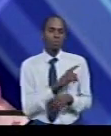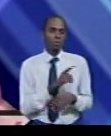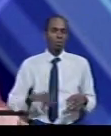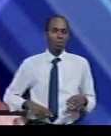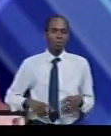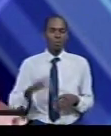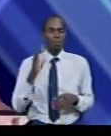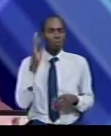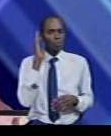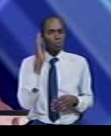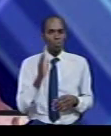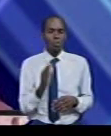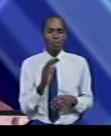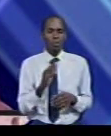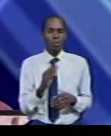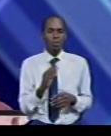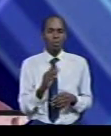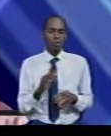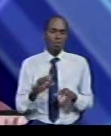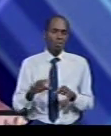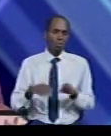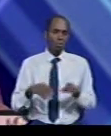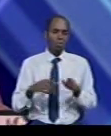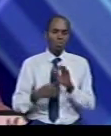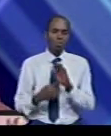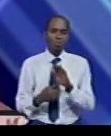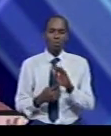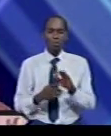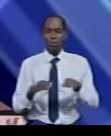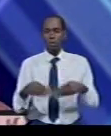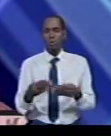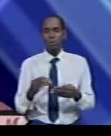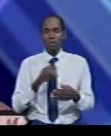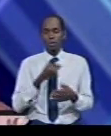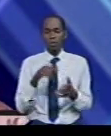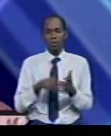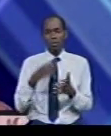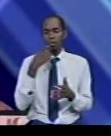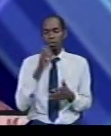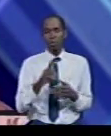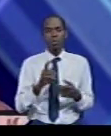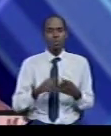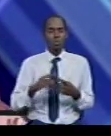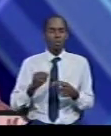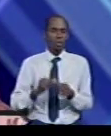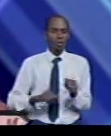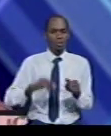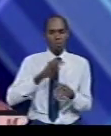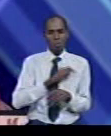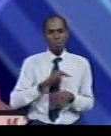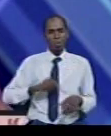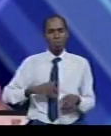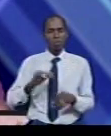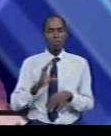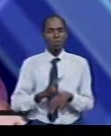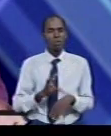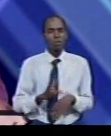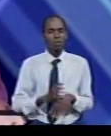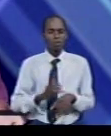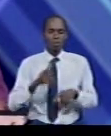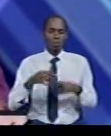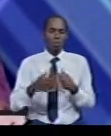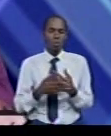renew this charge in the heart of every member of the church as from tonight. We go back to the